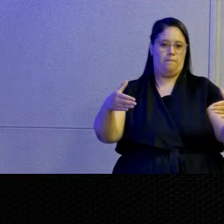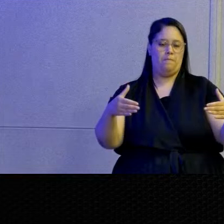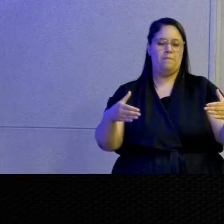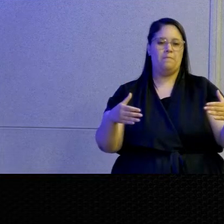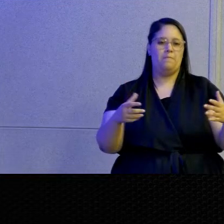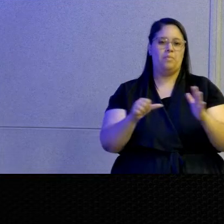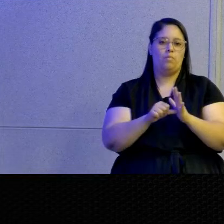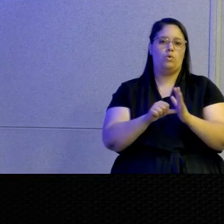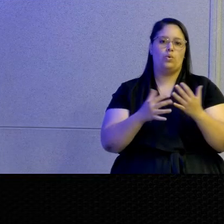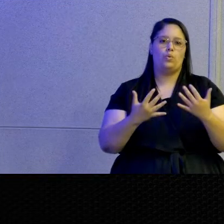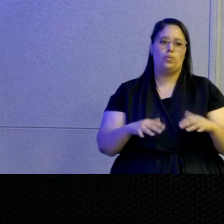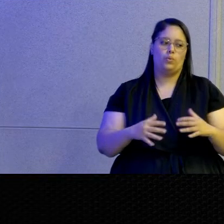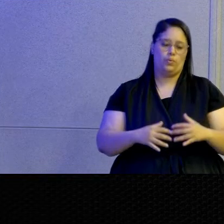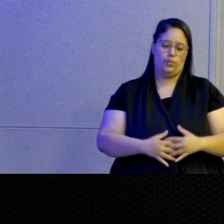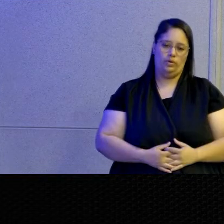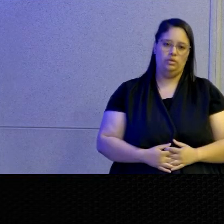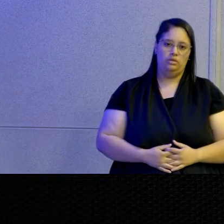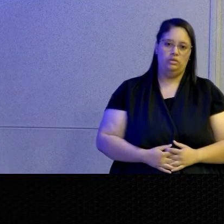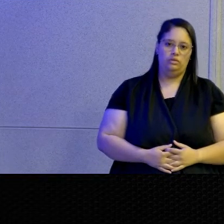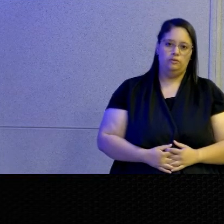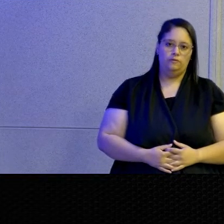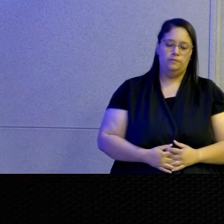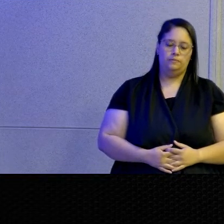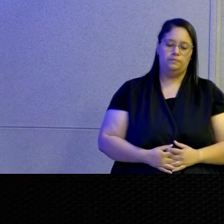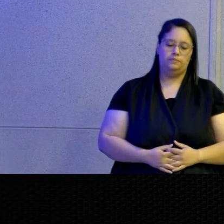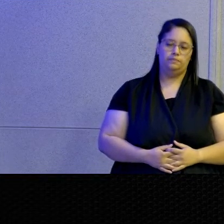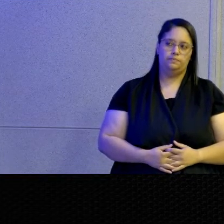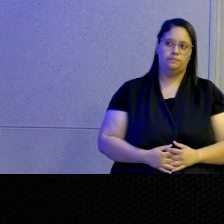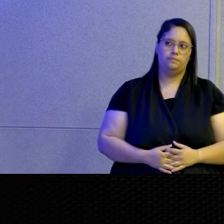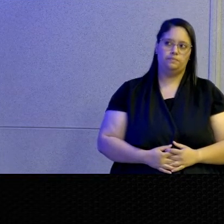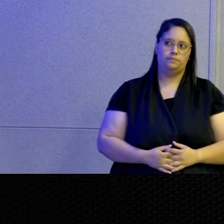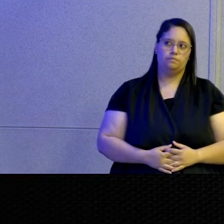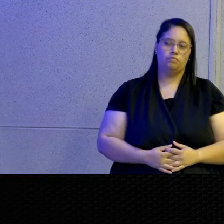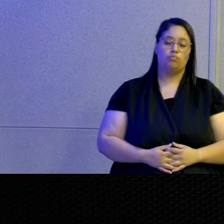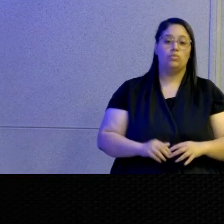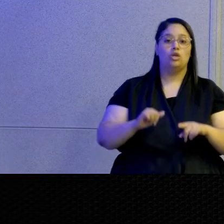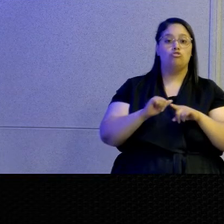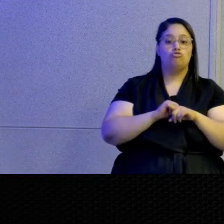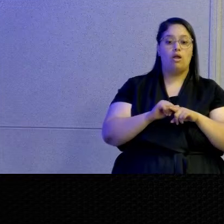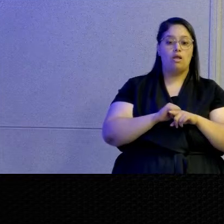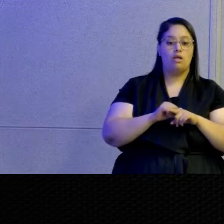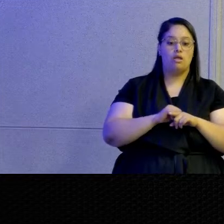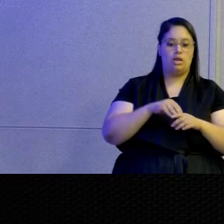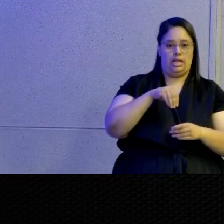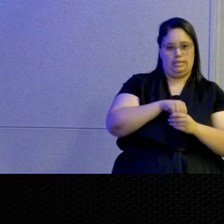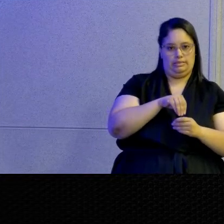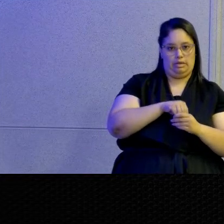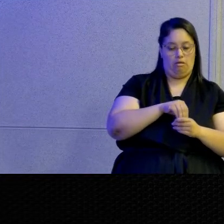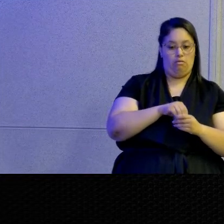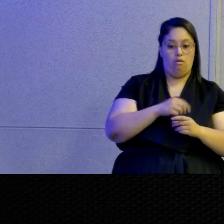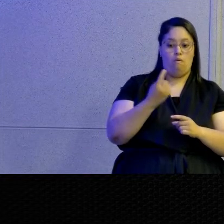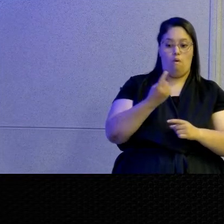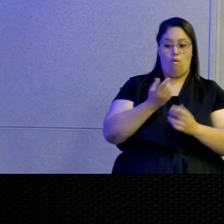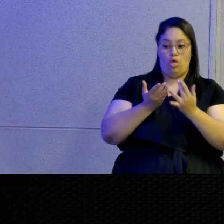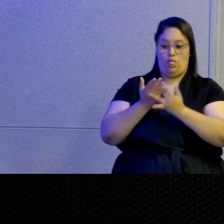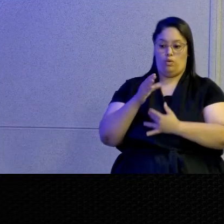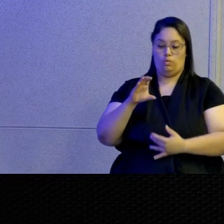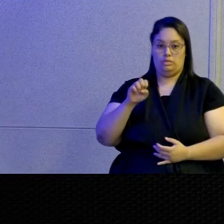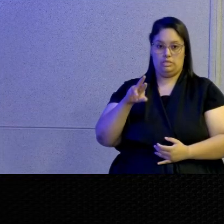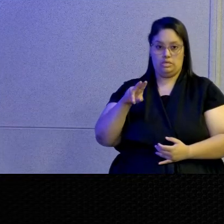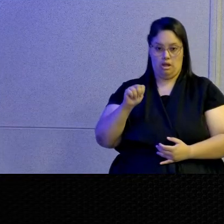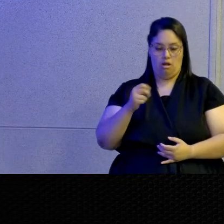very important for us. And we do training internally, not only through CERN. As a program,